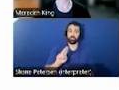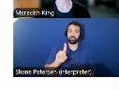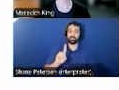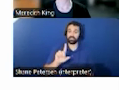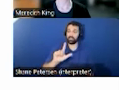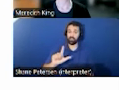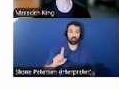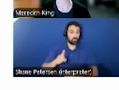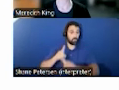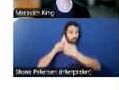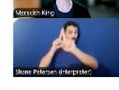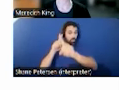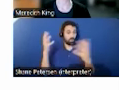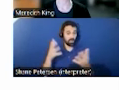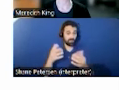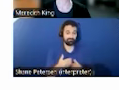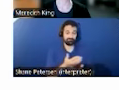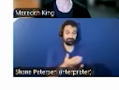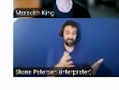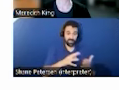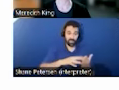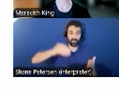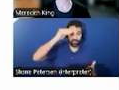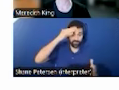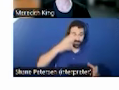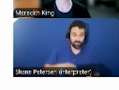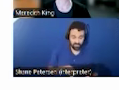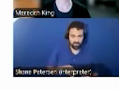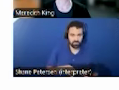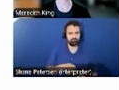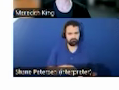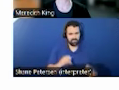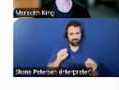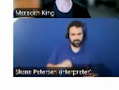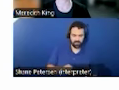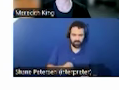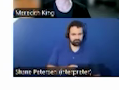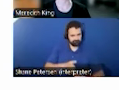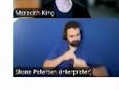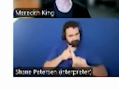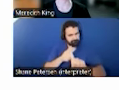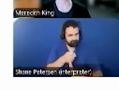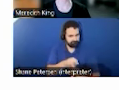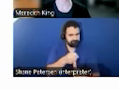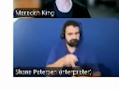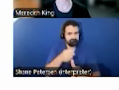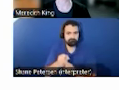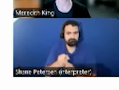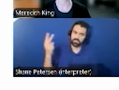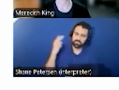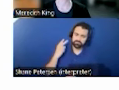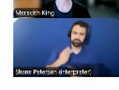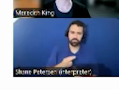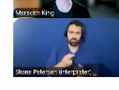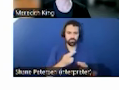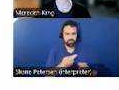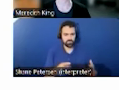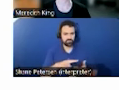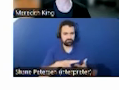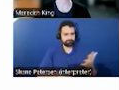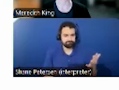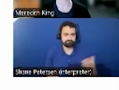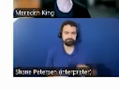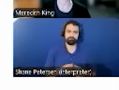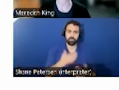of UDL is learner agency that is purposeful and reflective, resourceful and authentic,